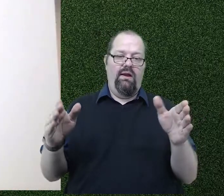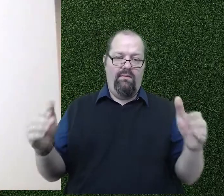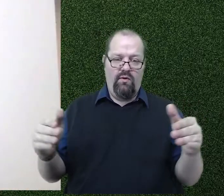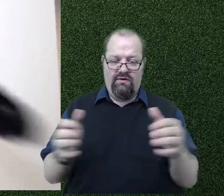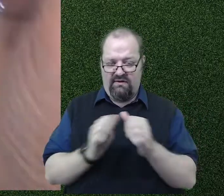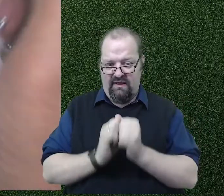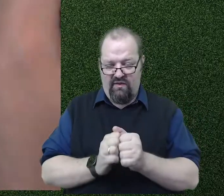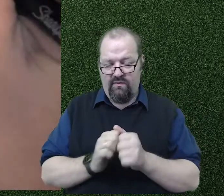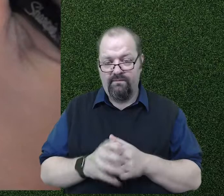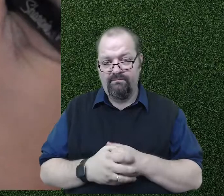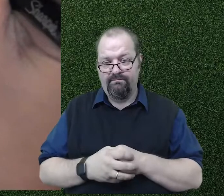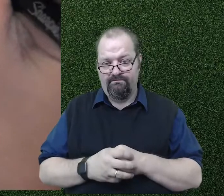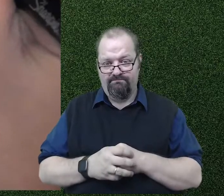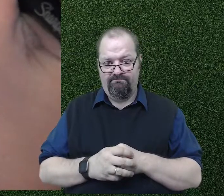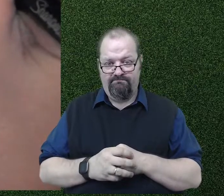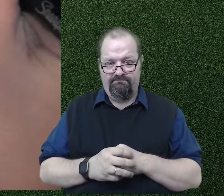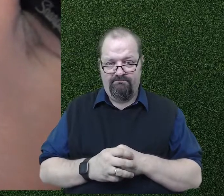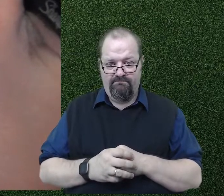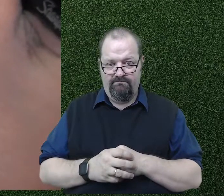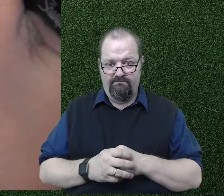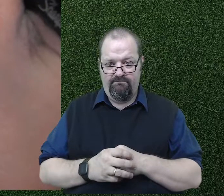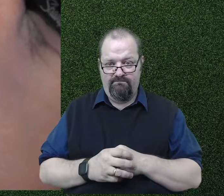plus 7 times -4.